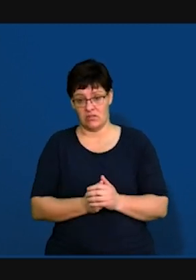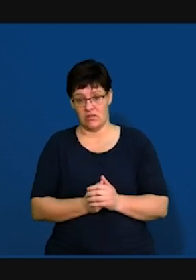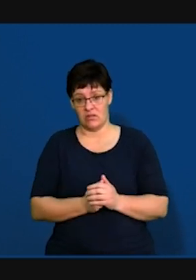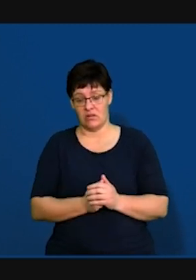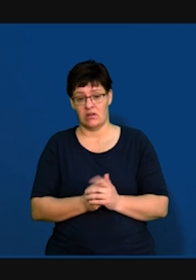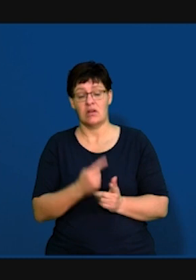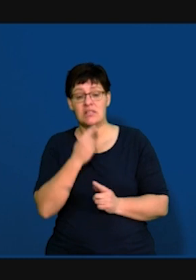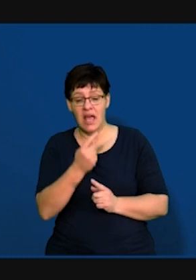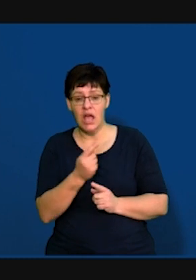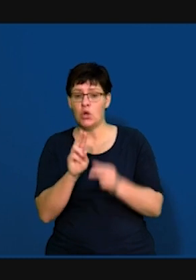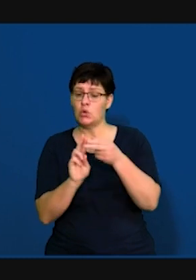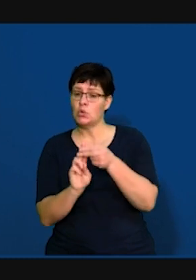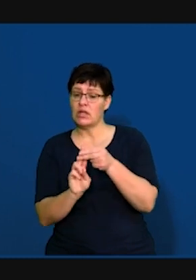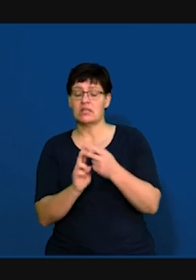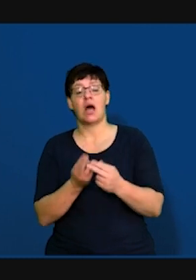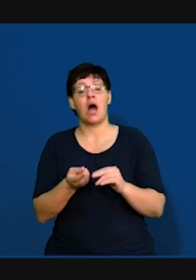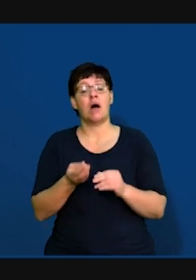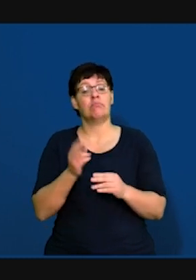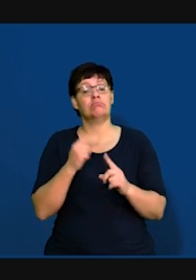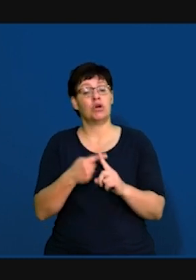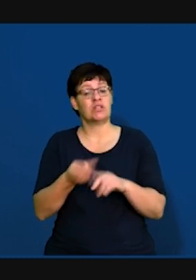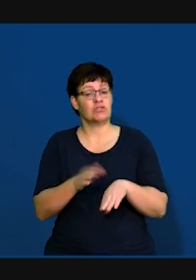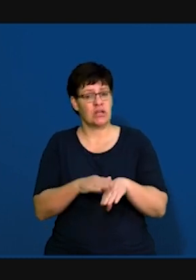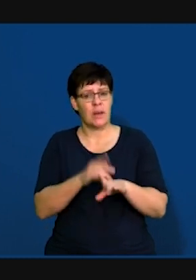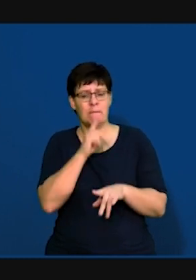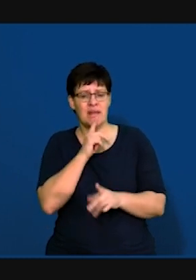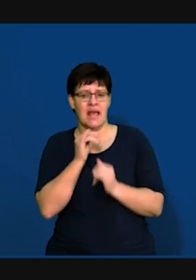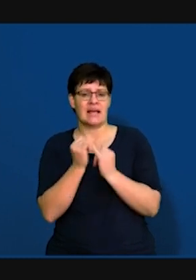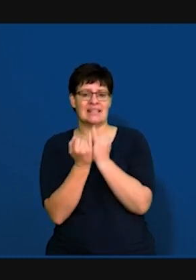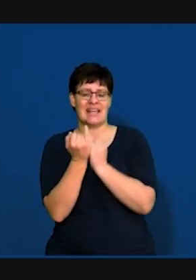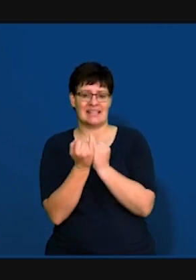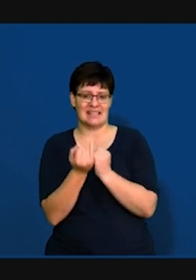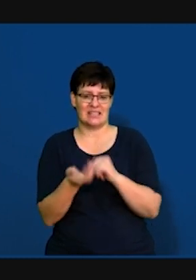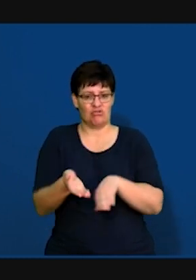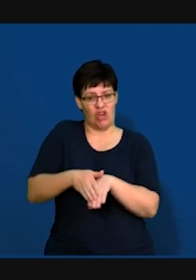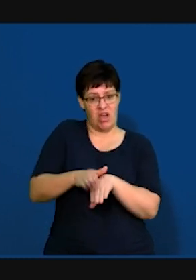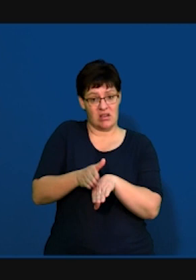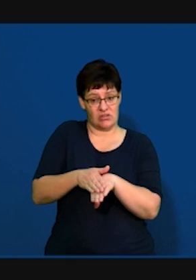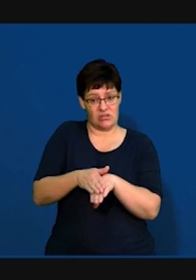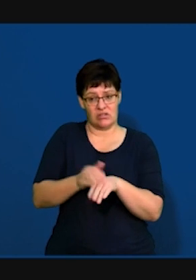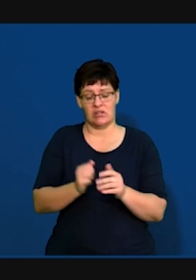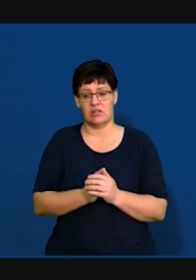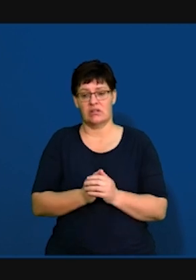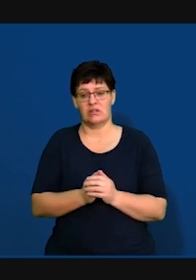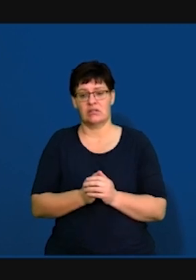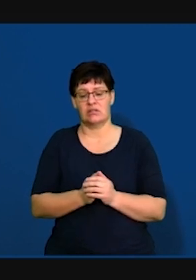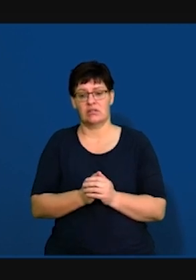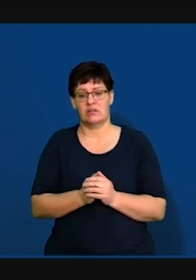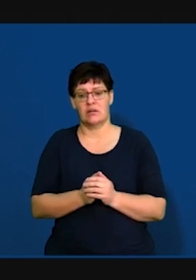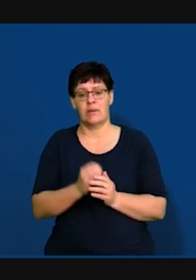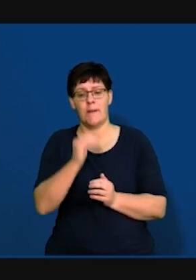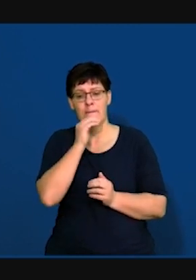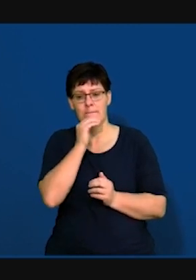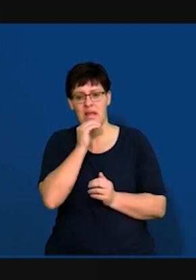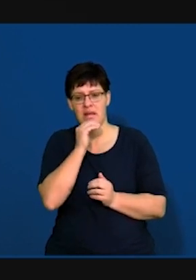unit positive charge, we are actually talking about a test charge, which is actually the 1 coulomb